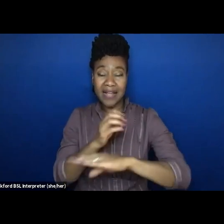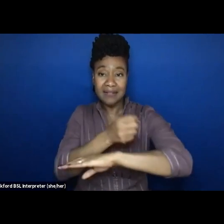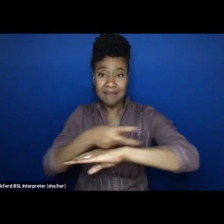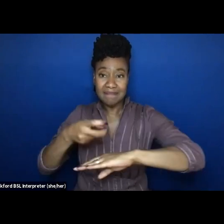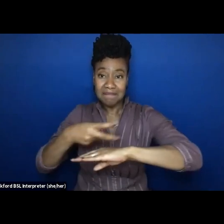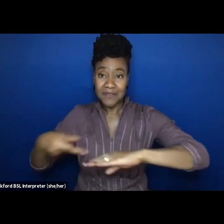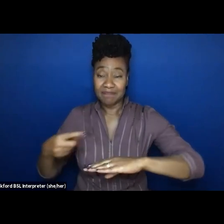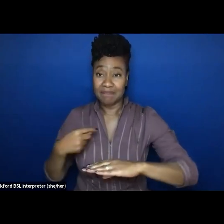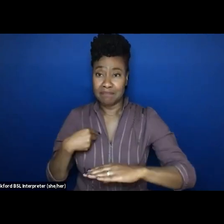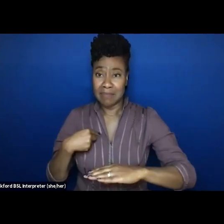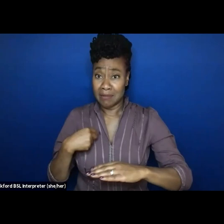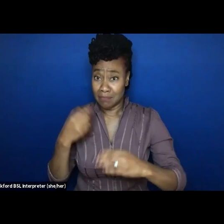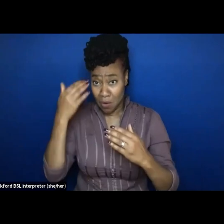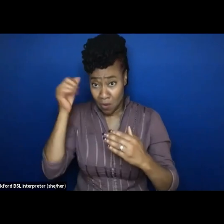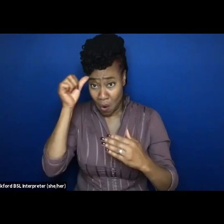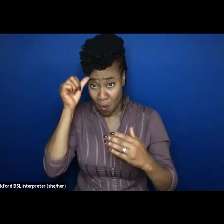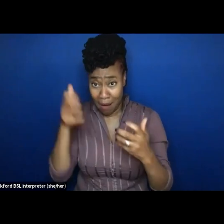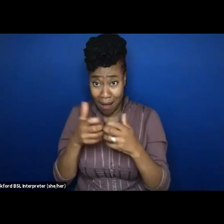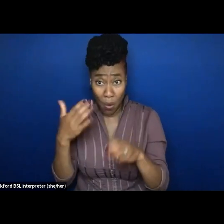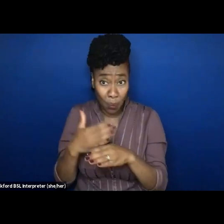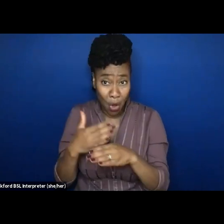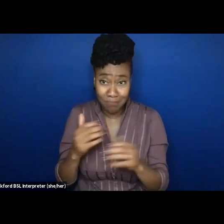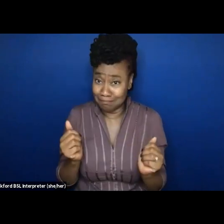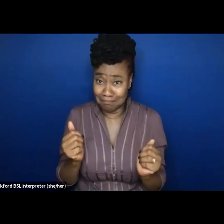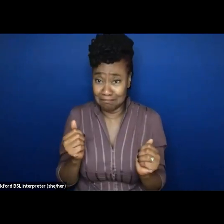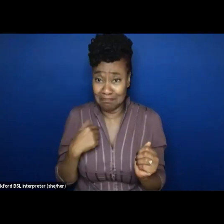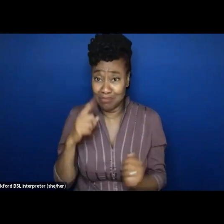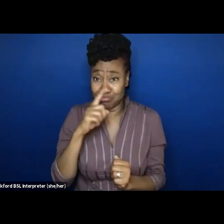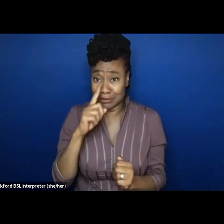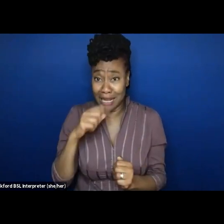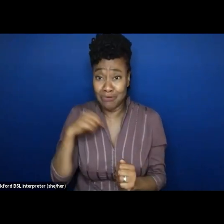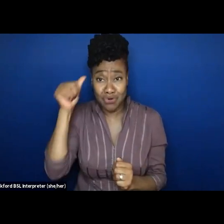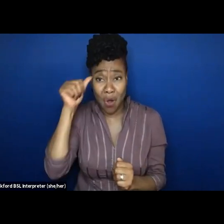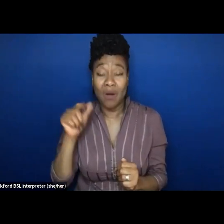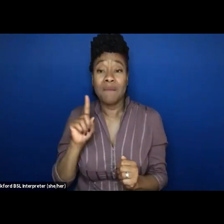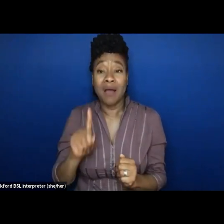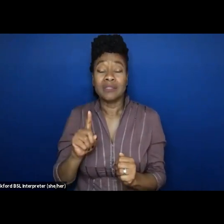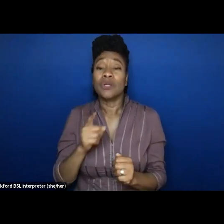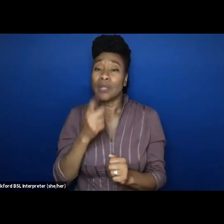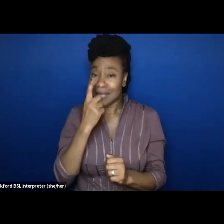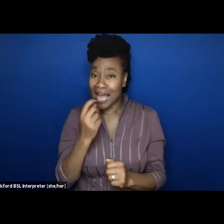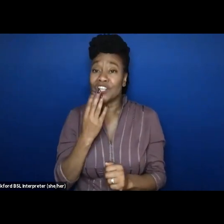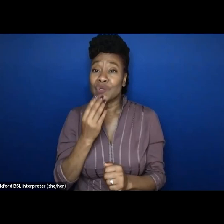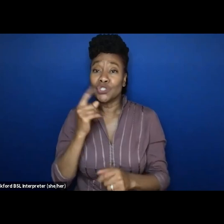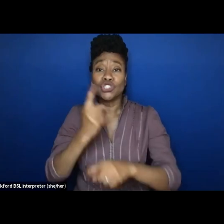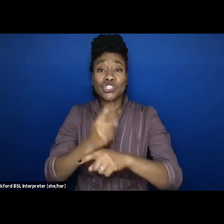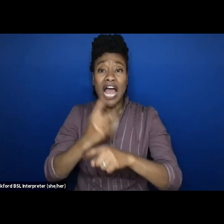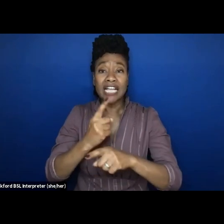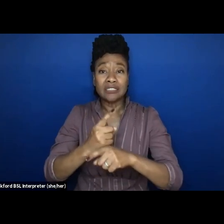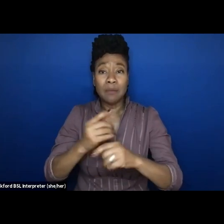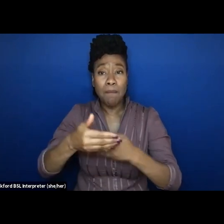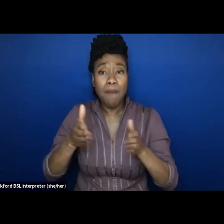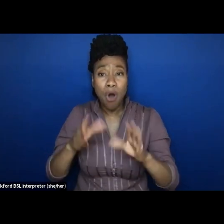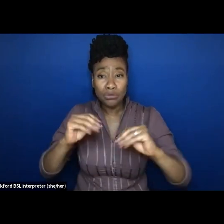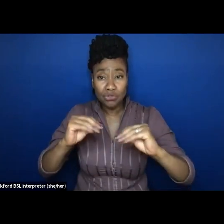I am, however, just keen that people do know that they can use the chat box, and we're also on social media